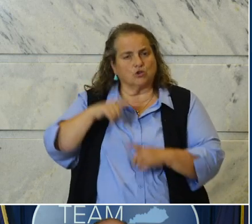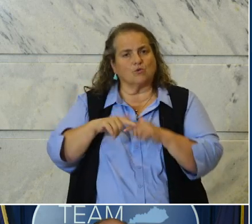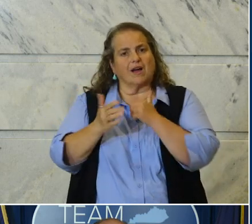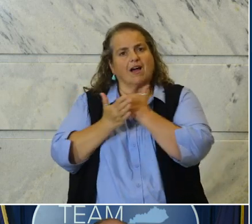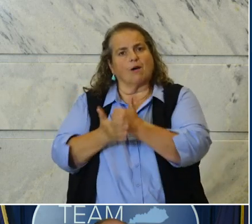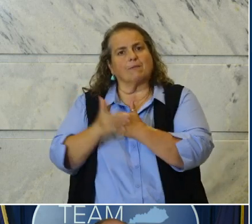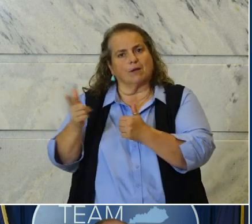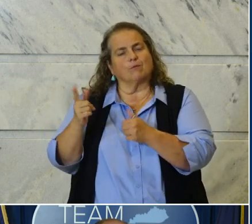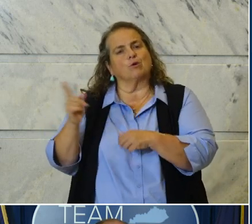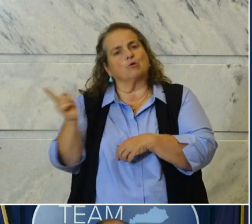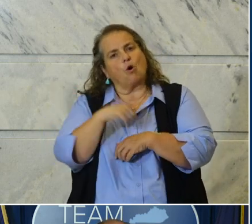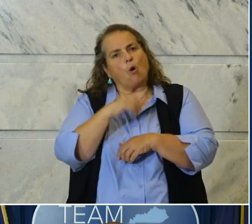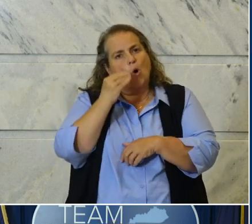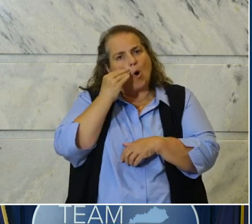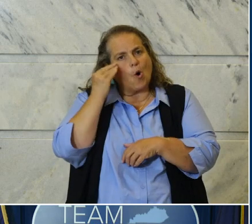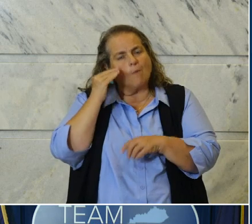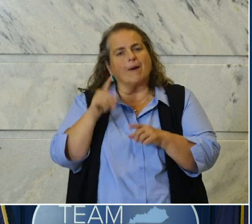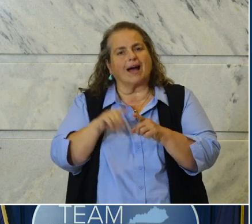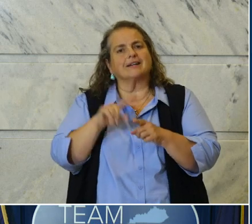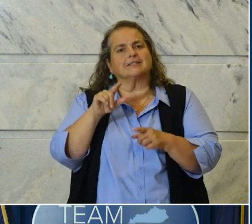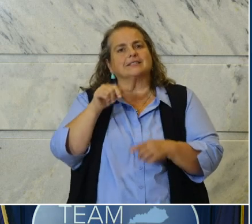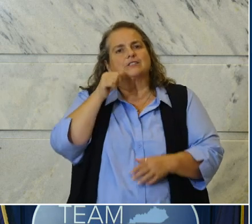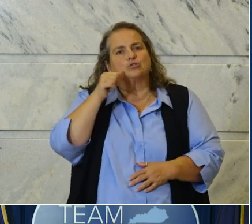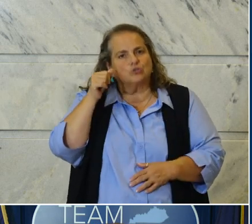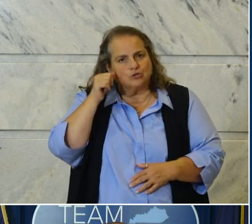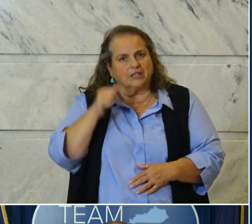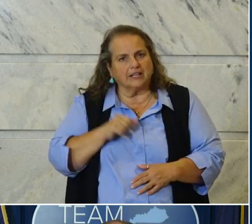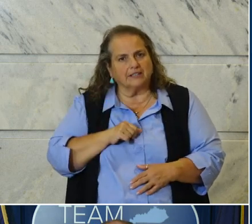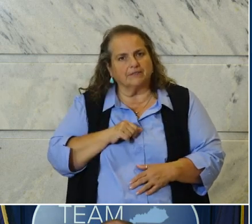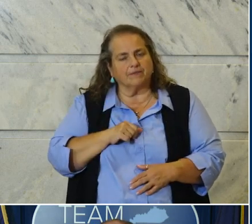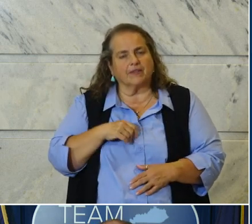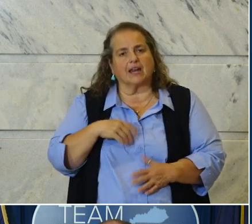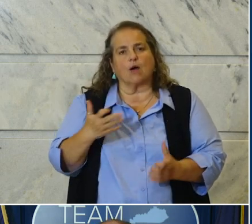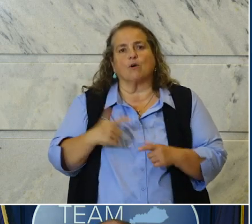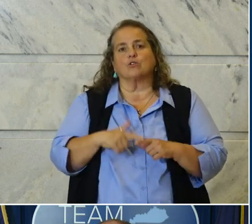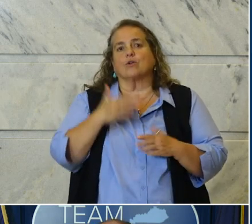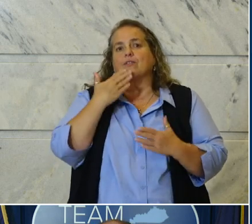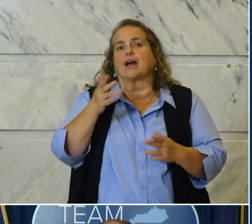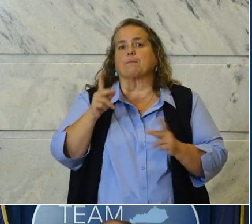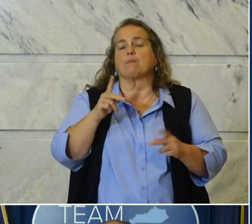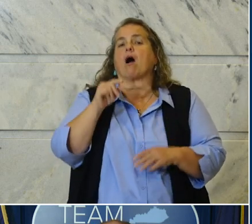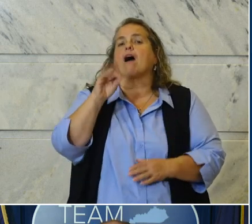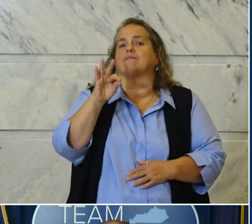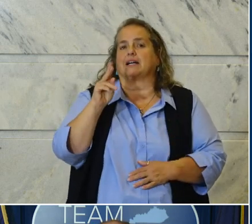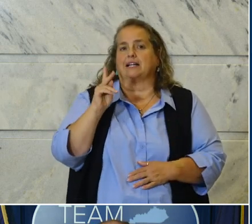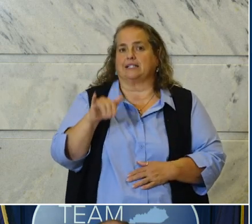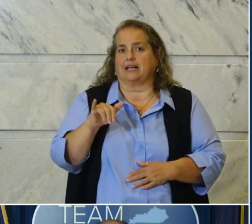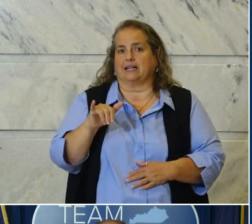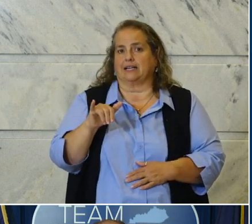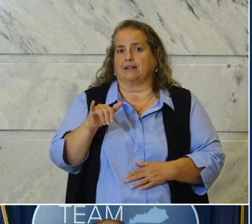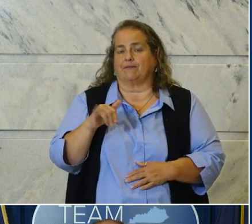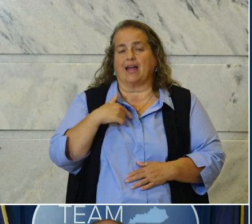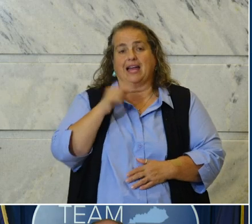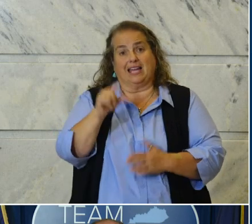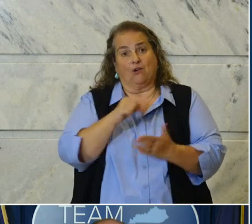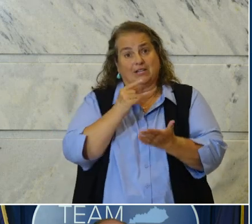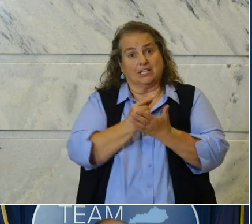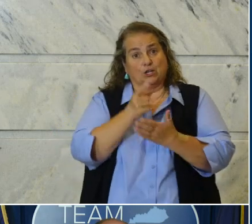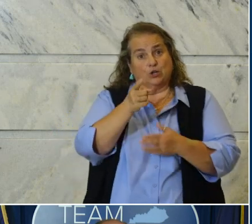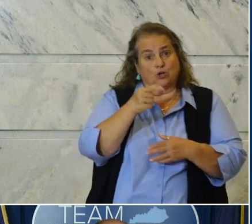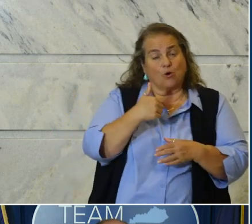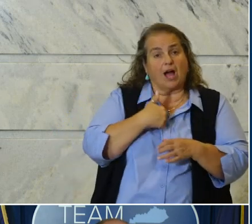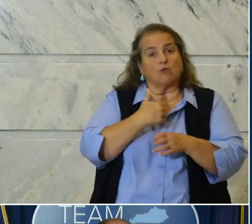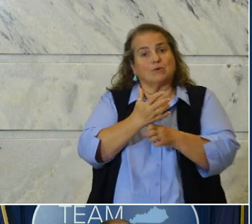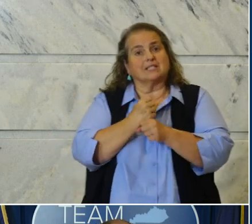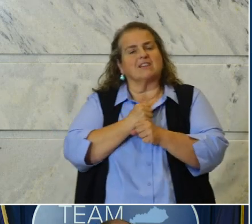him return home as yesterday. And I want to thank the people of Kentucky. I guarantee you I